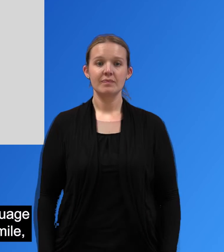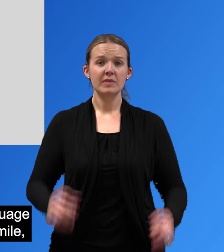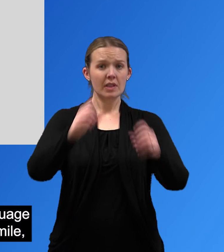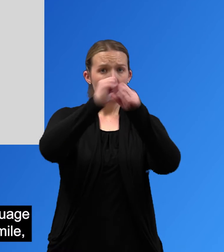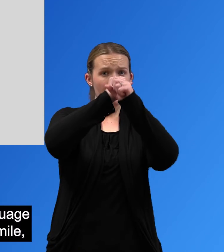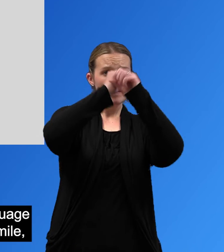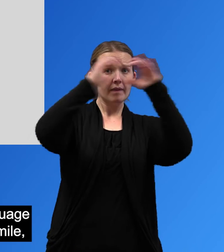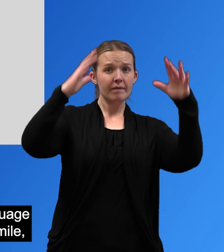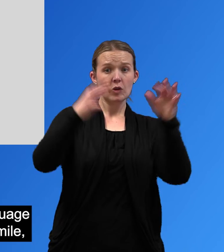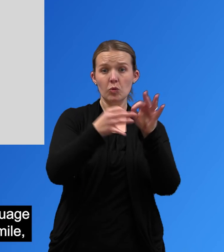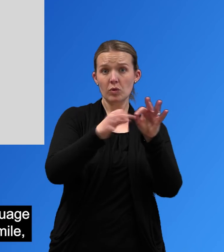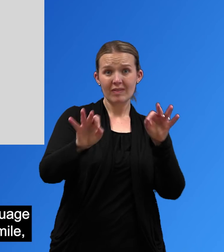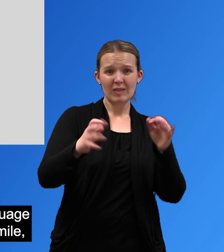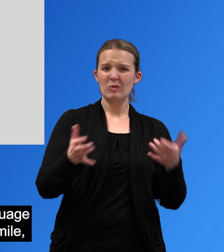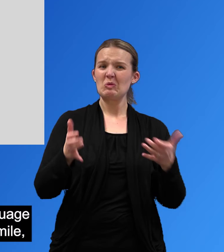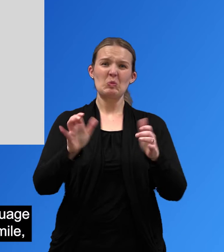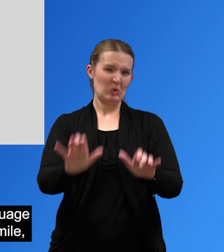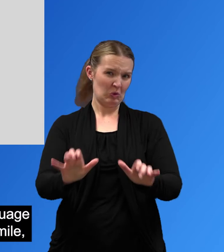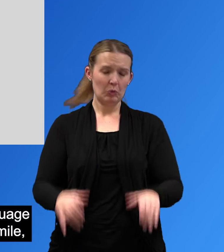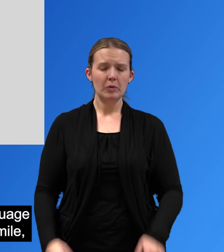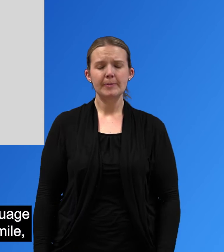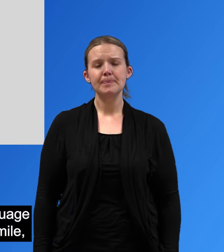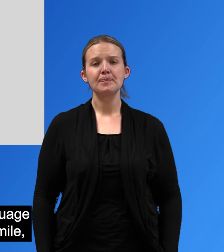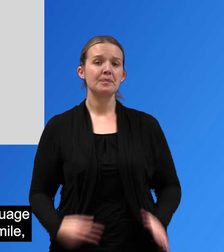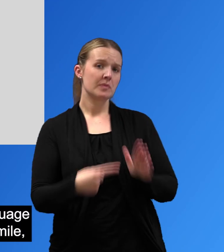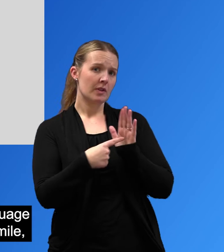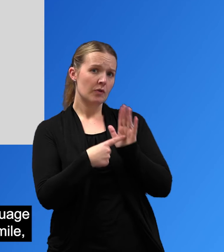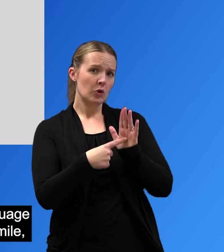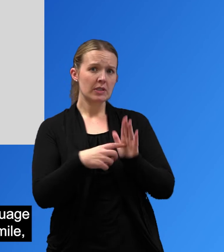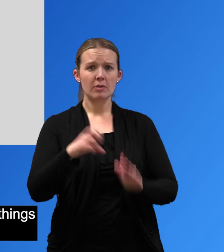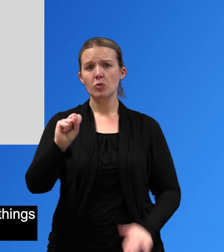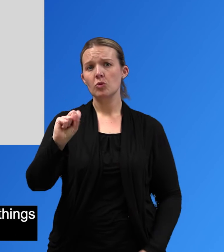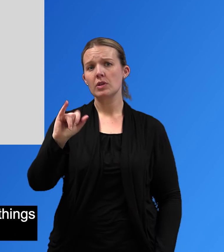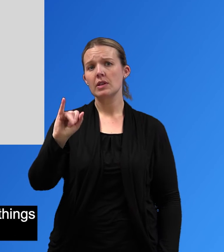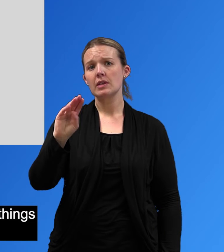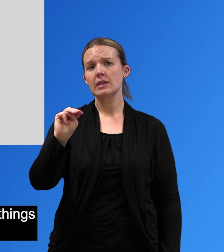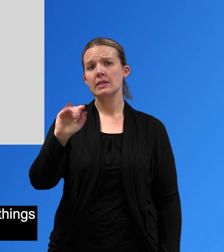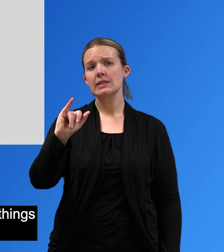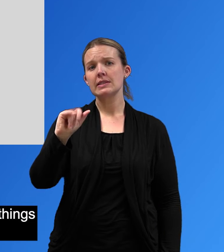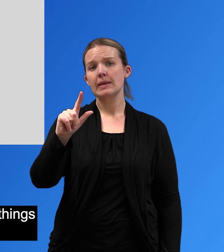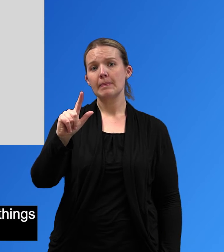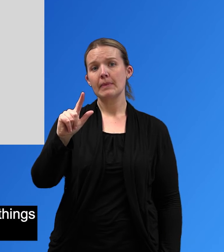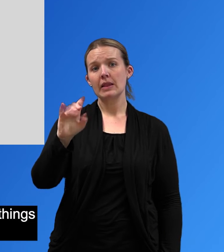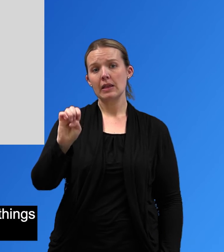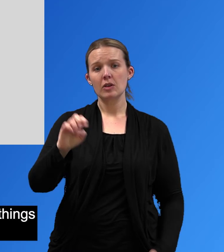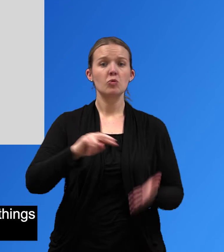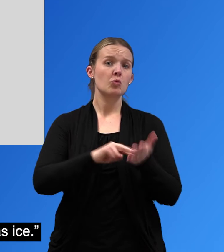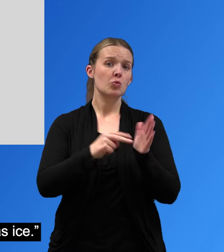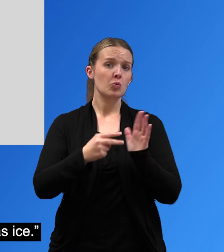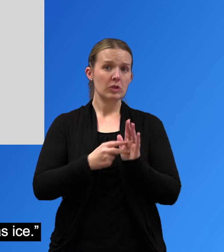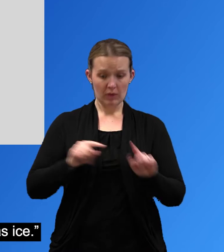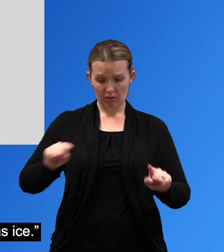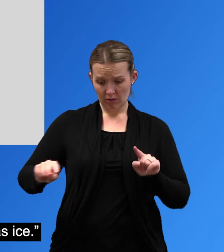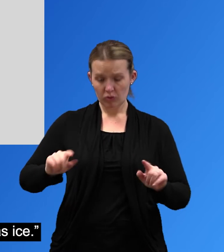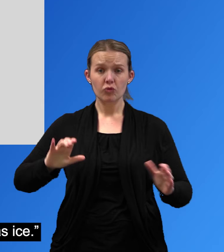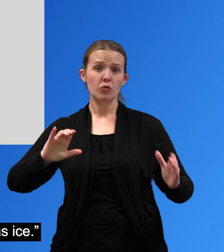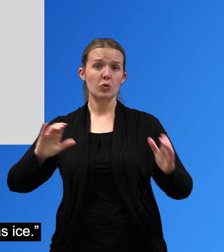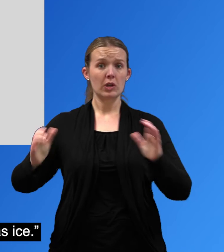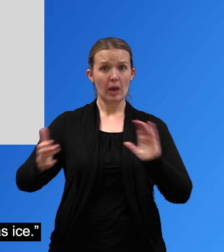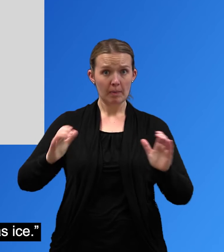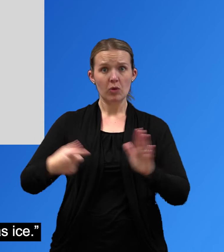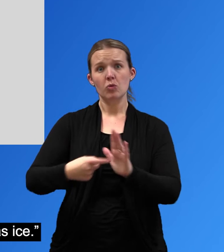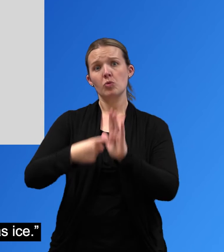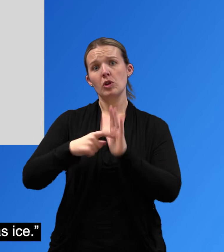Avoid figurative language entirely, including simile, which compares two things with like or as, for example,